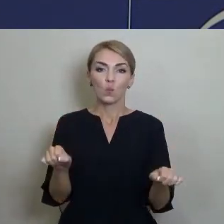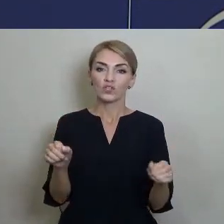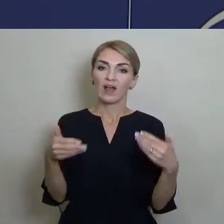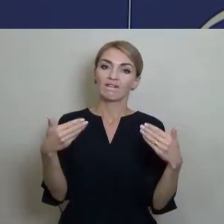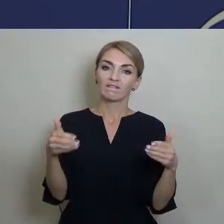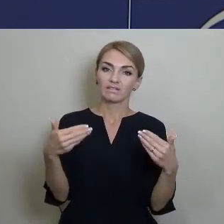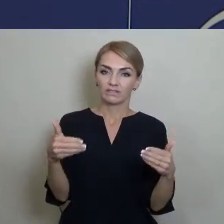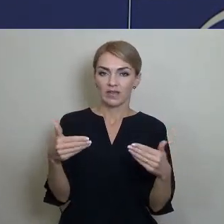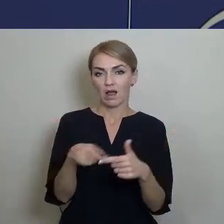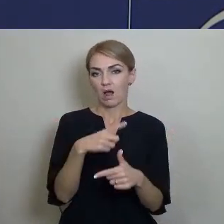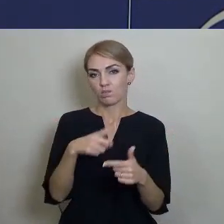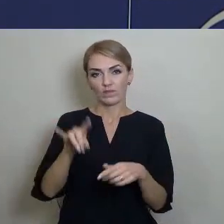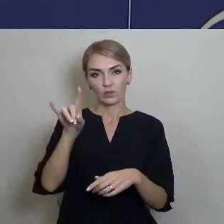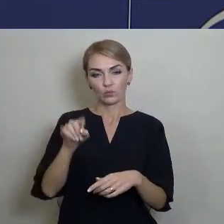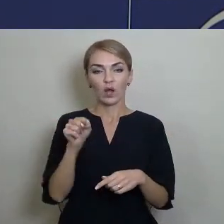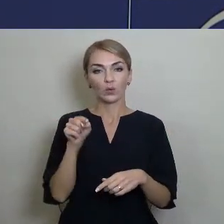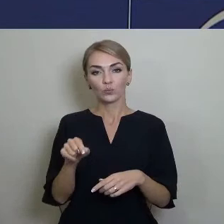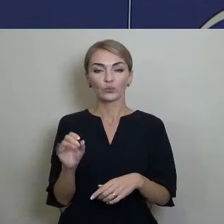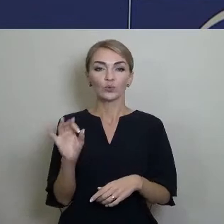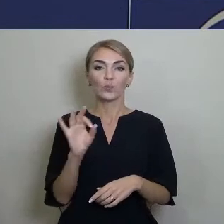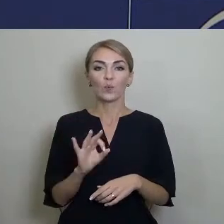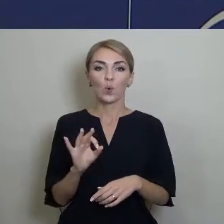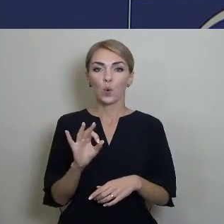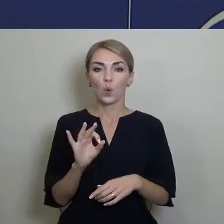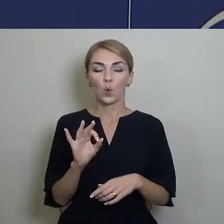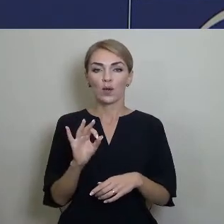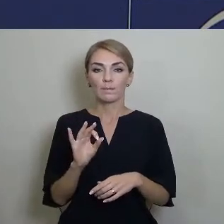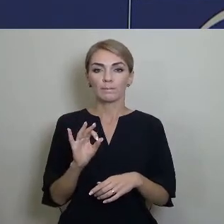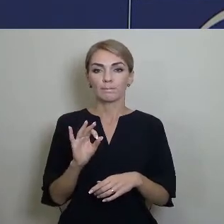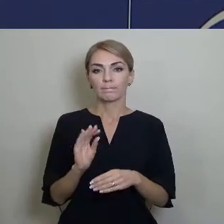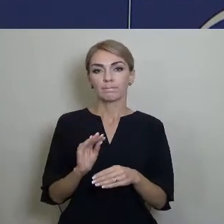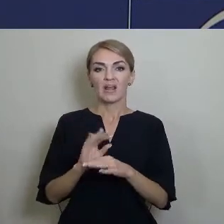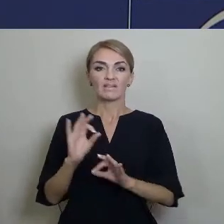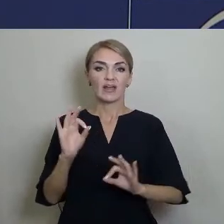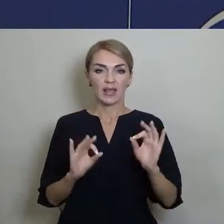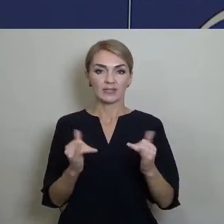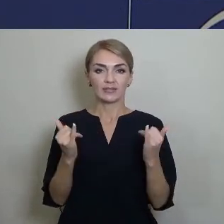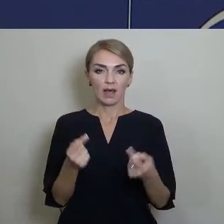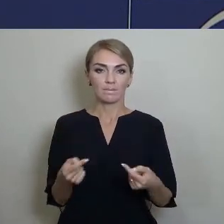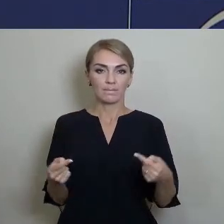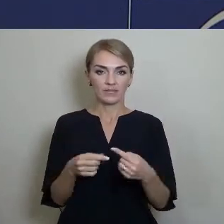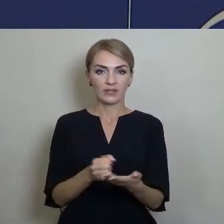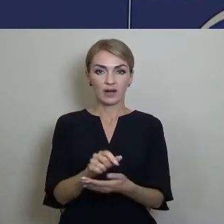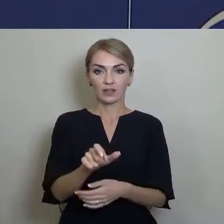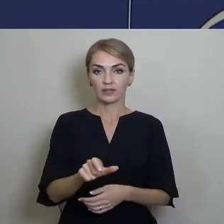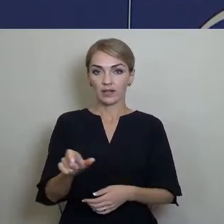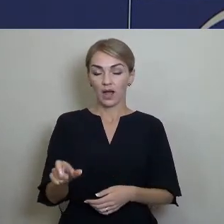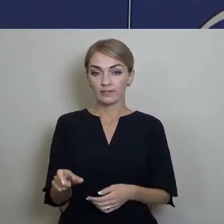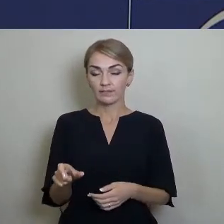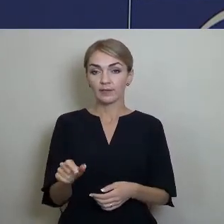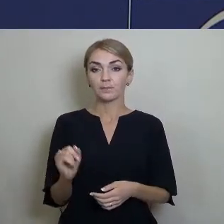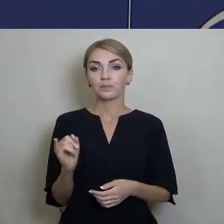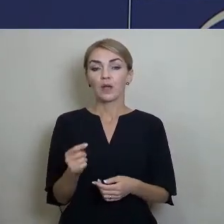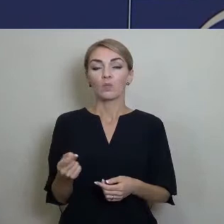open party lists is not very correct, because we are talking not about the door or window which could be open,